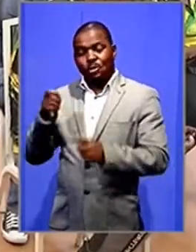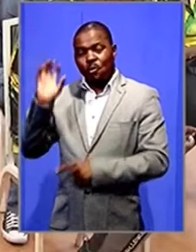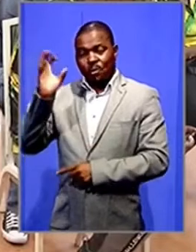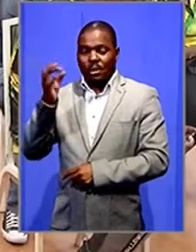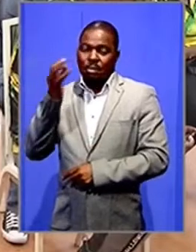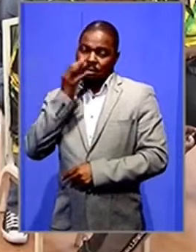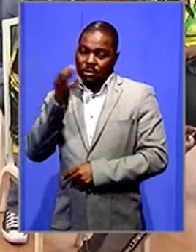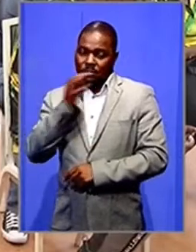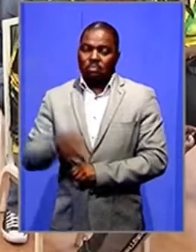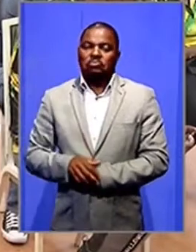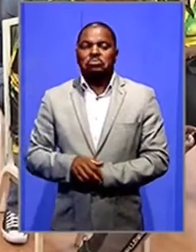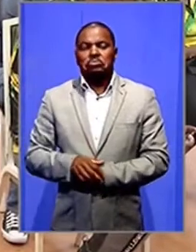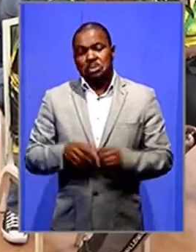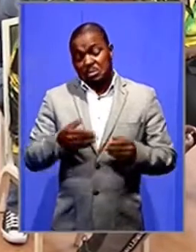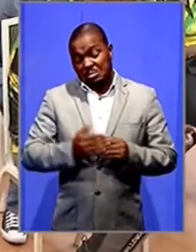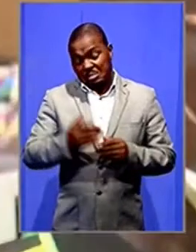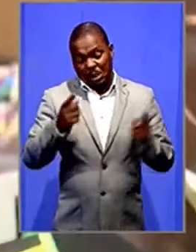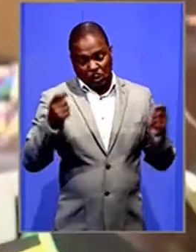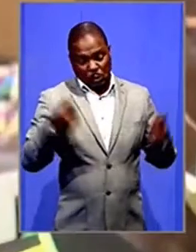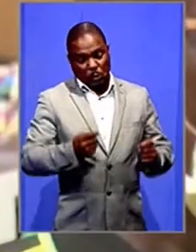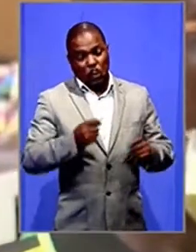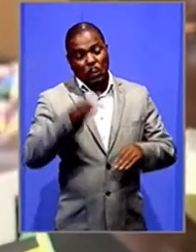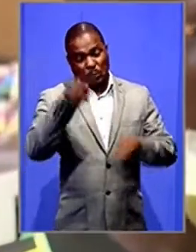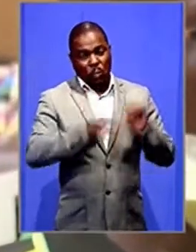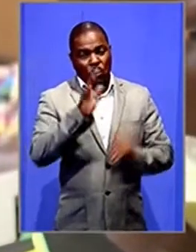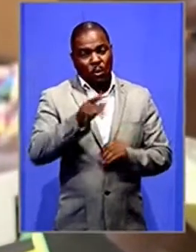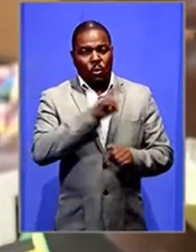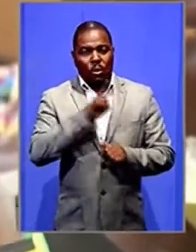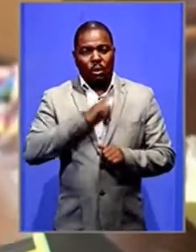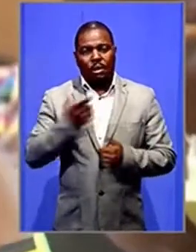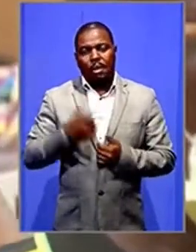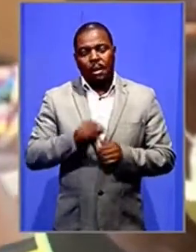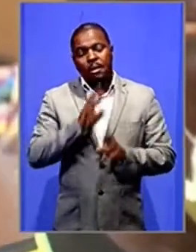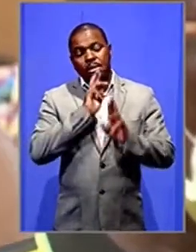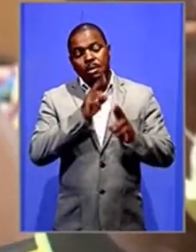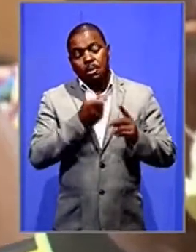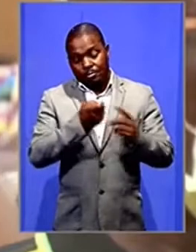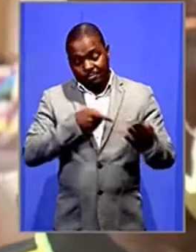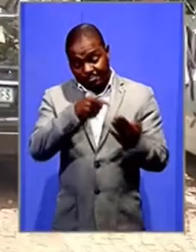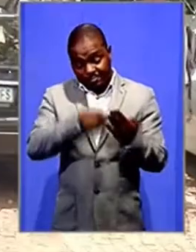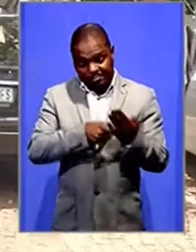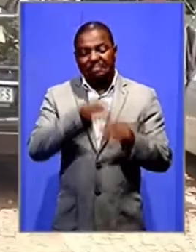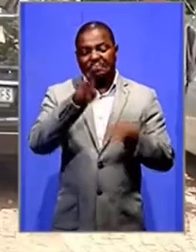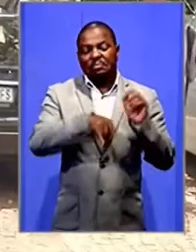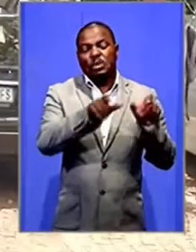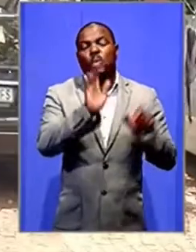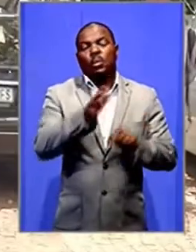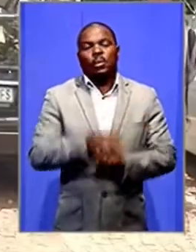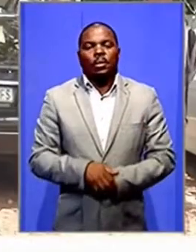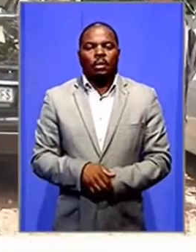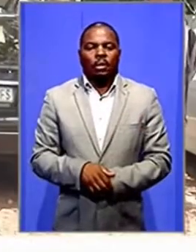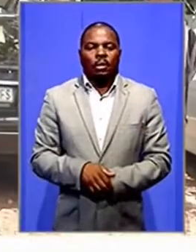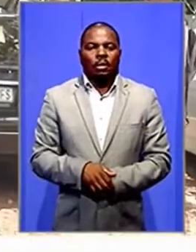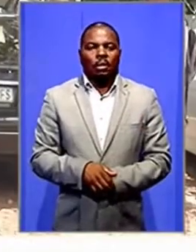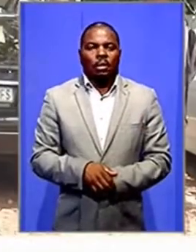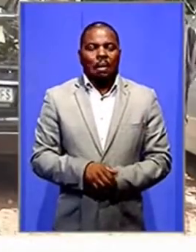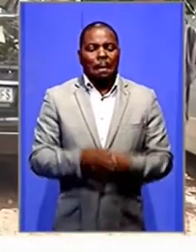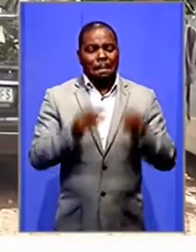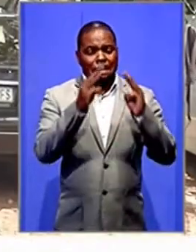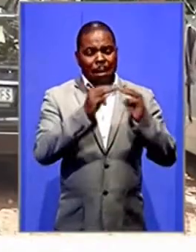re go ya go tšewa magato a thatana ge pego ya komiti ya nakwana ya selete e lokollwa. When it comes to issues of